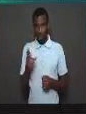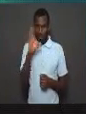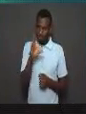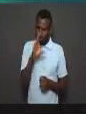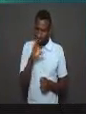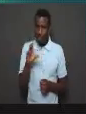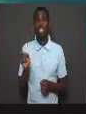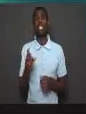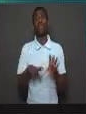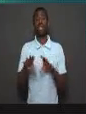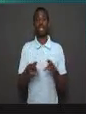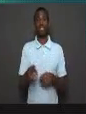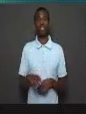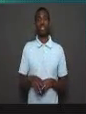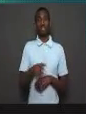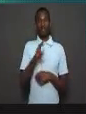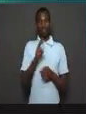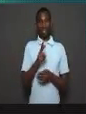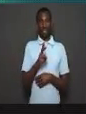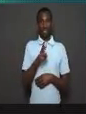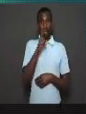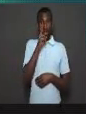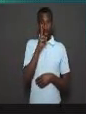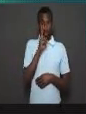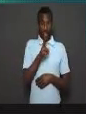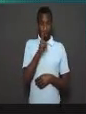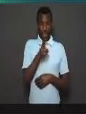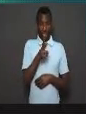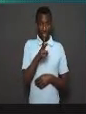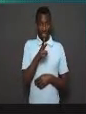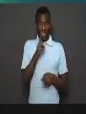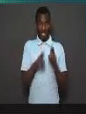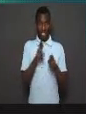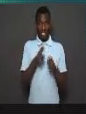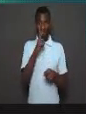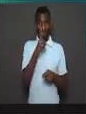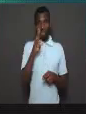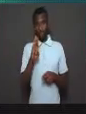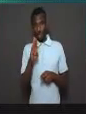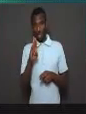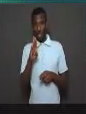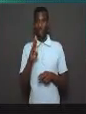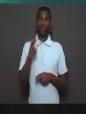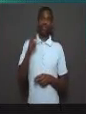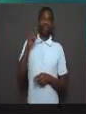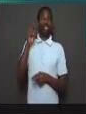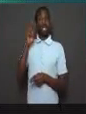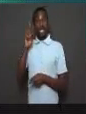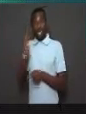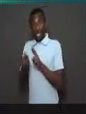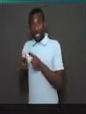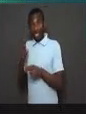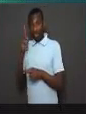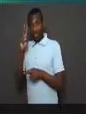body B relative to body A, we subtract the velocity